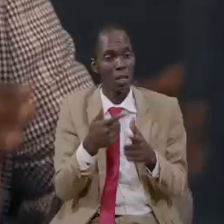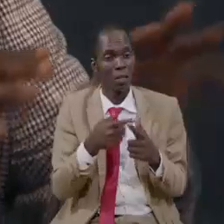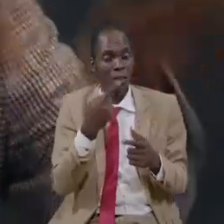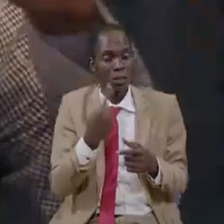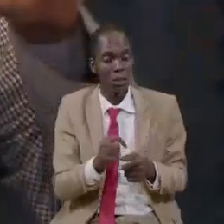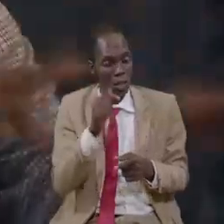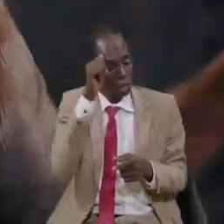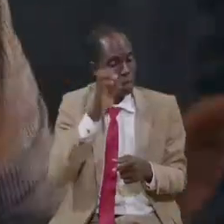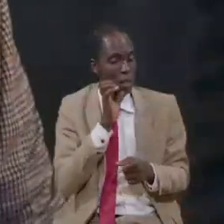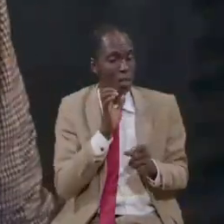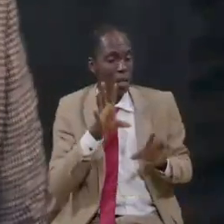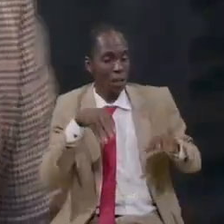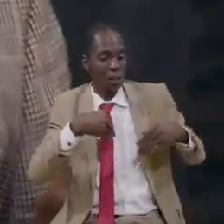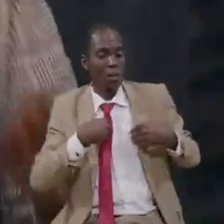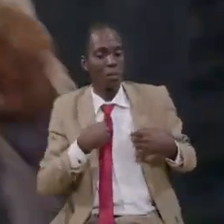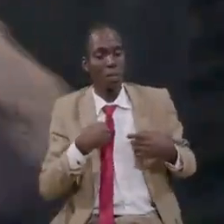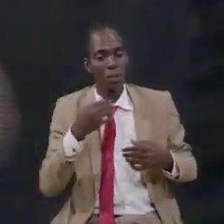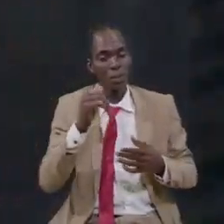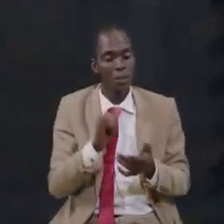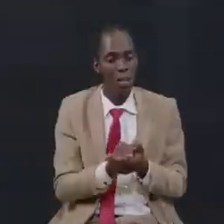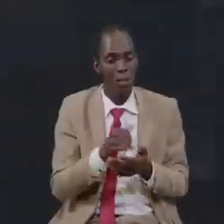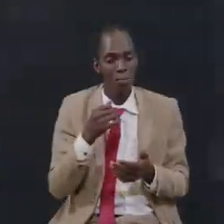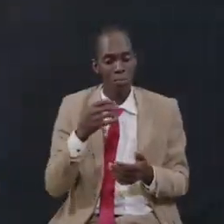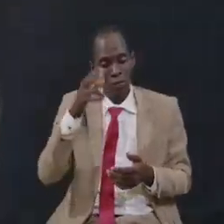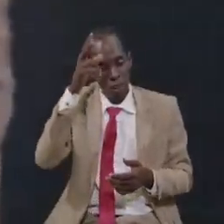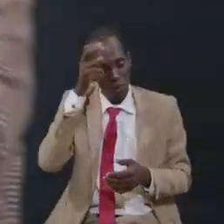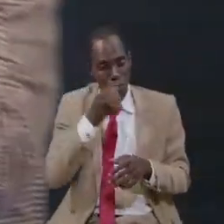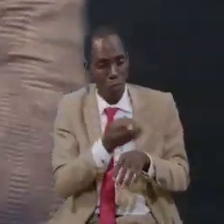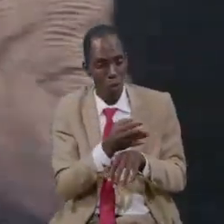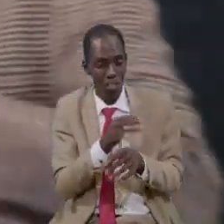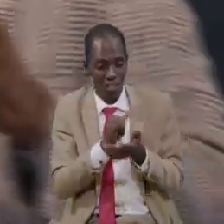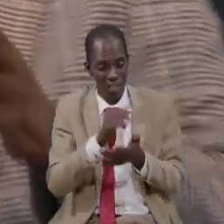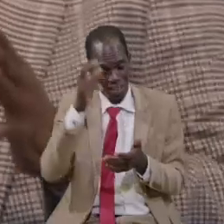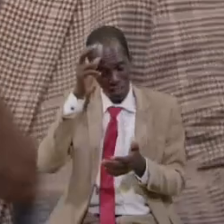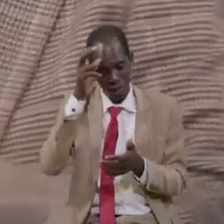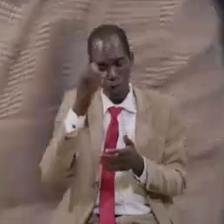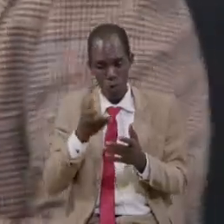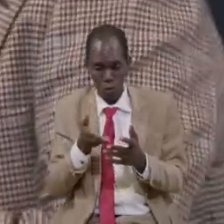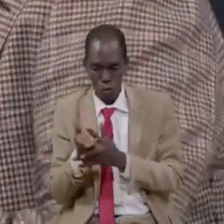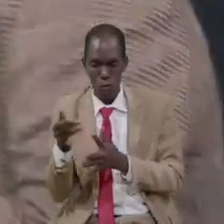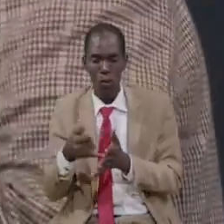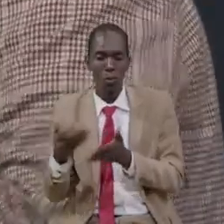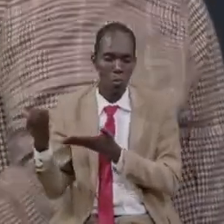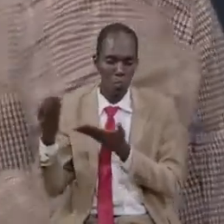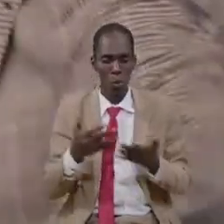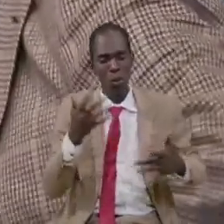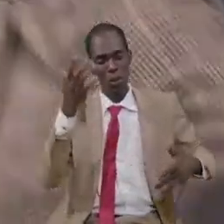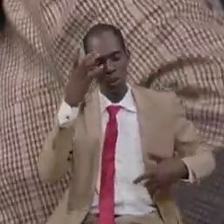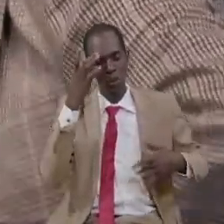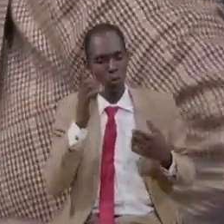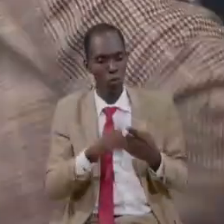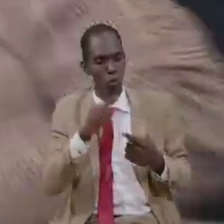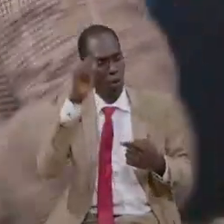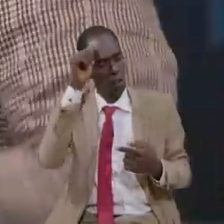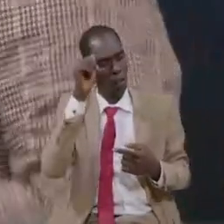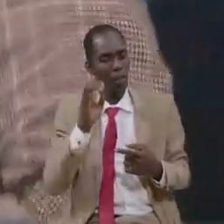devil brought sicknesses in their lives. That's why the Bible says how God anointed